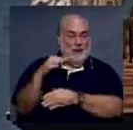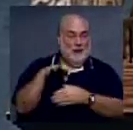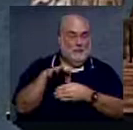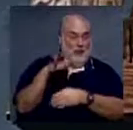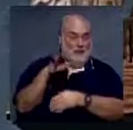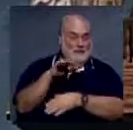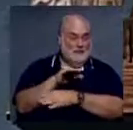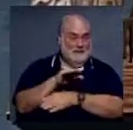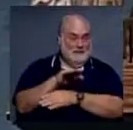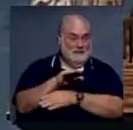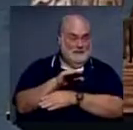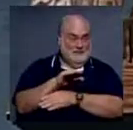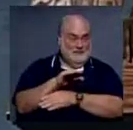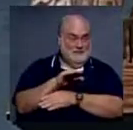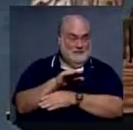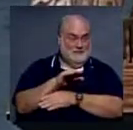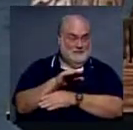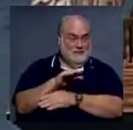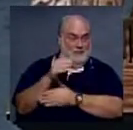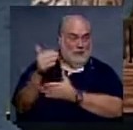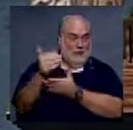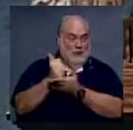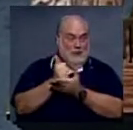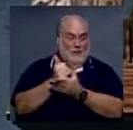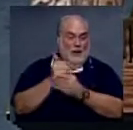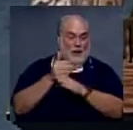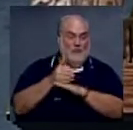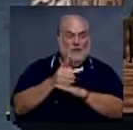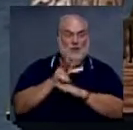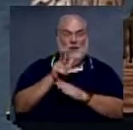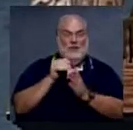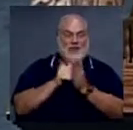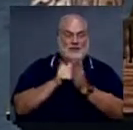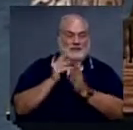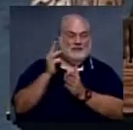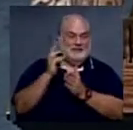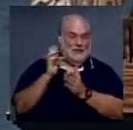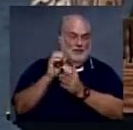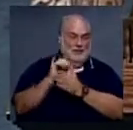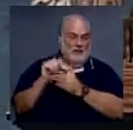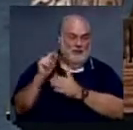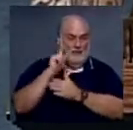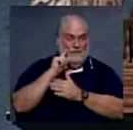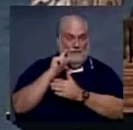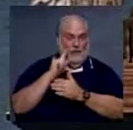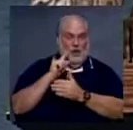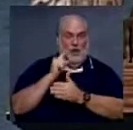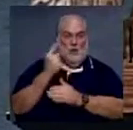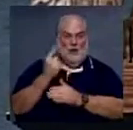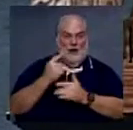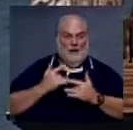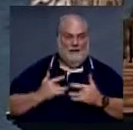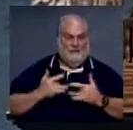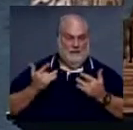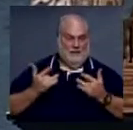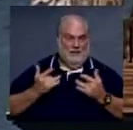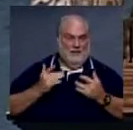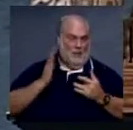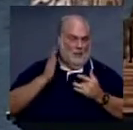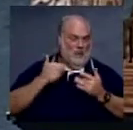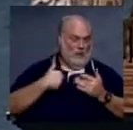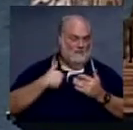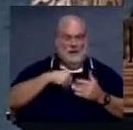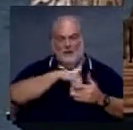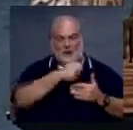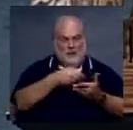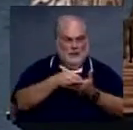evening. We've raised over $3,600 just for this drawing in this one event. We're also going to have another fundraising